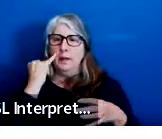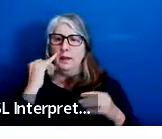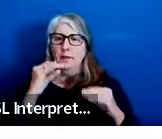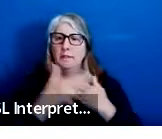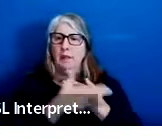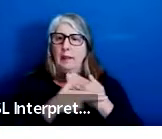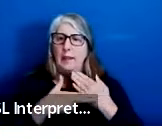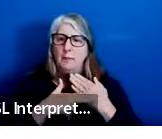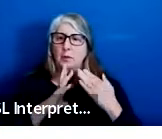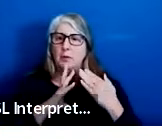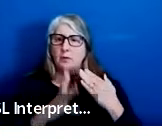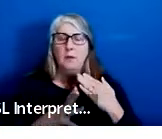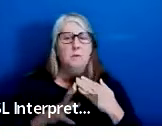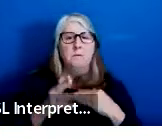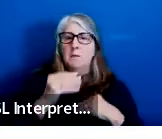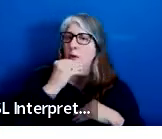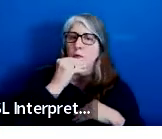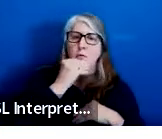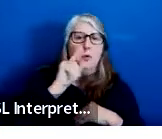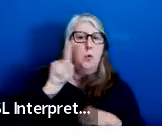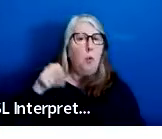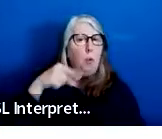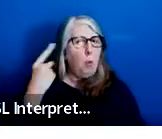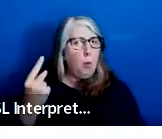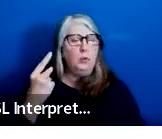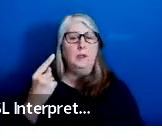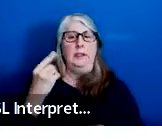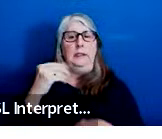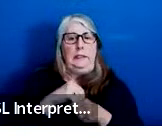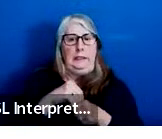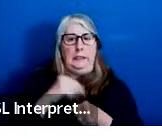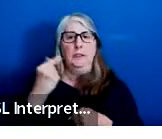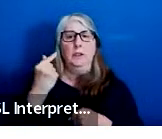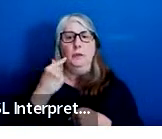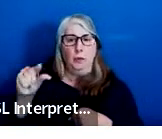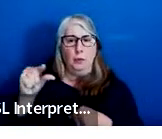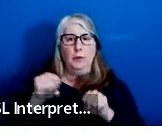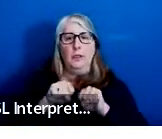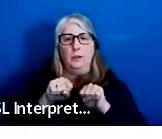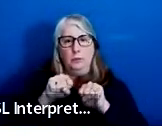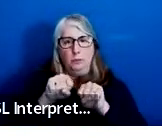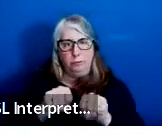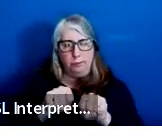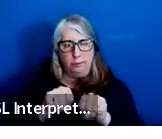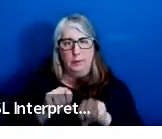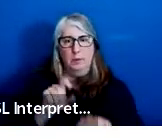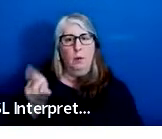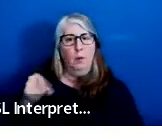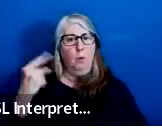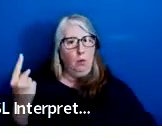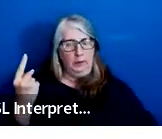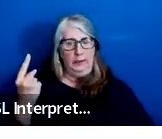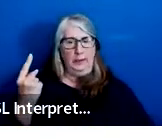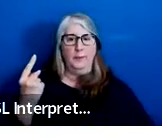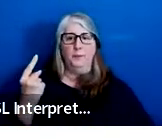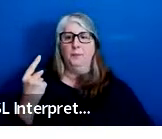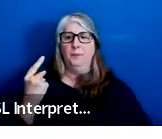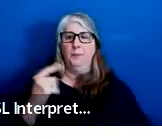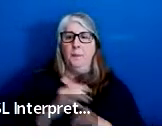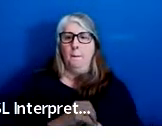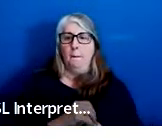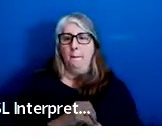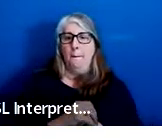And food scraps may only be placed inside your 32-gallon issued PGC compost cart or organics cart that you